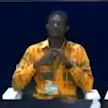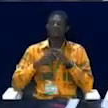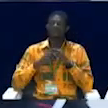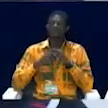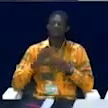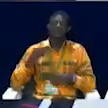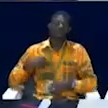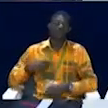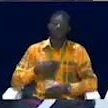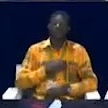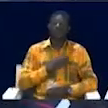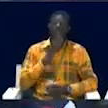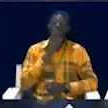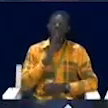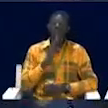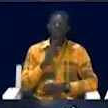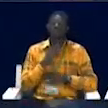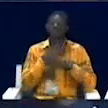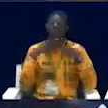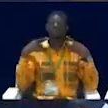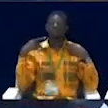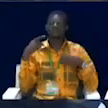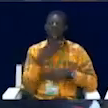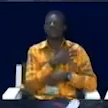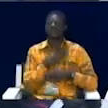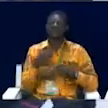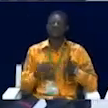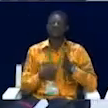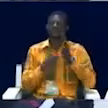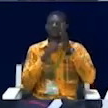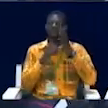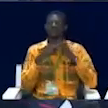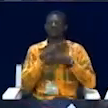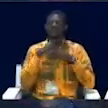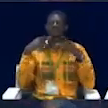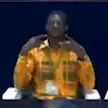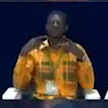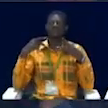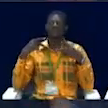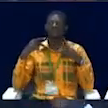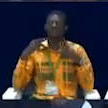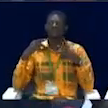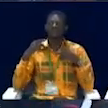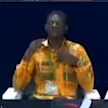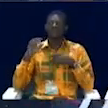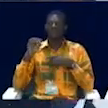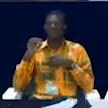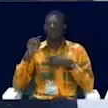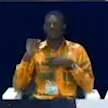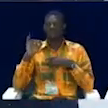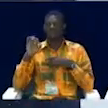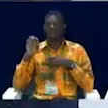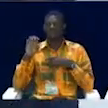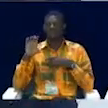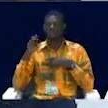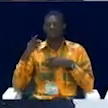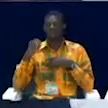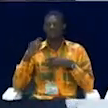We are Pastor and Assistant Pastor Onyekachi Adibe from